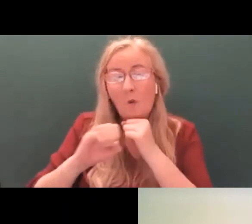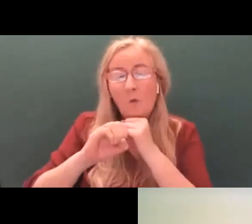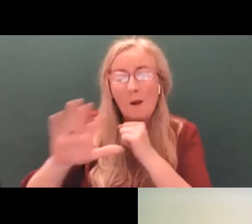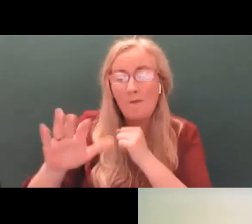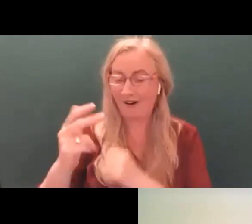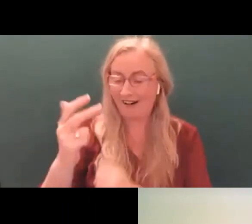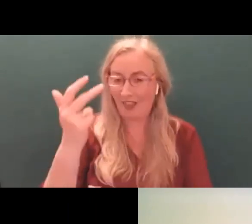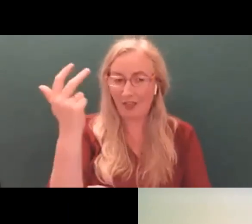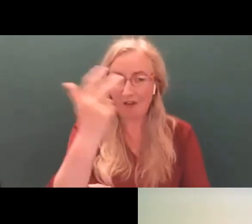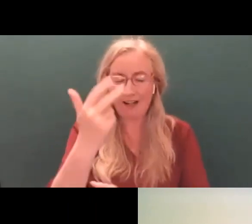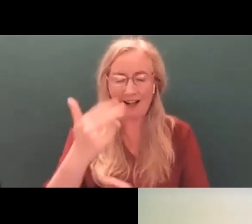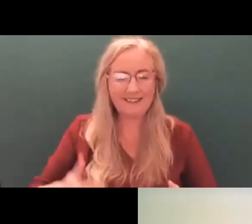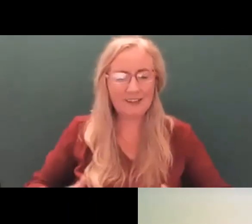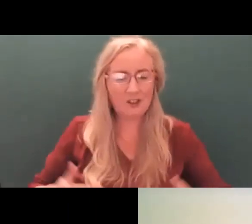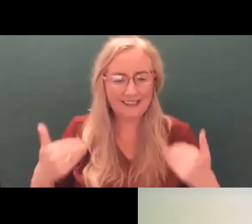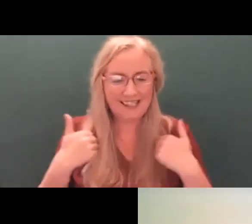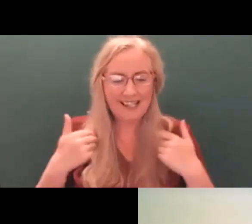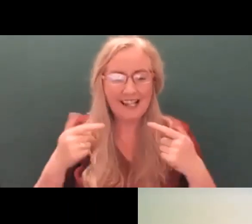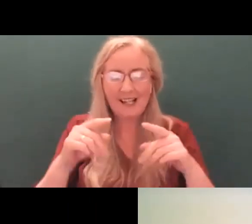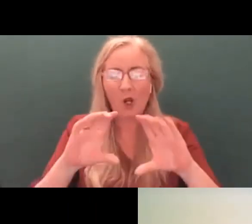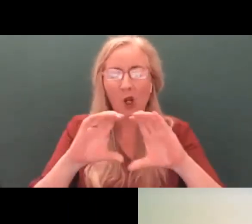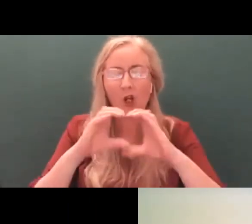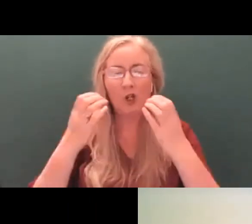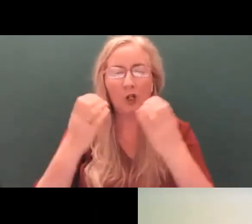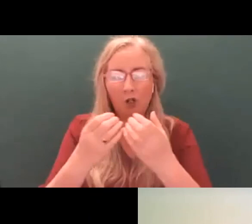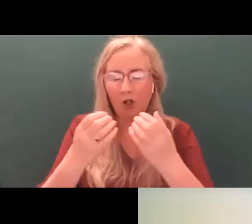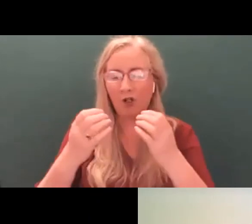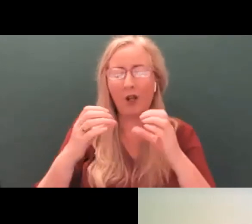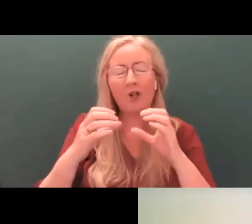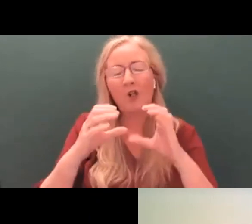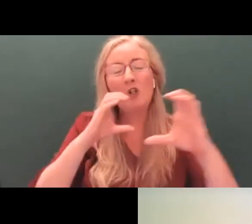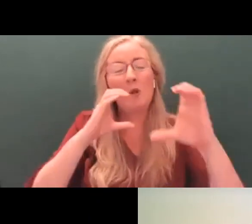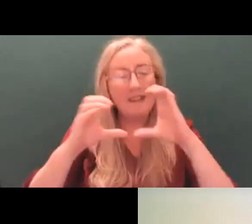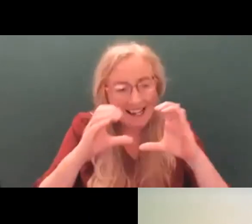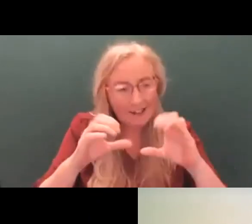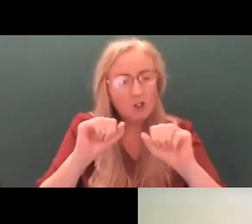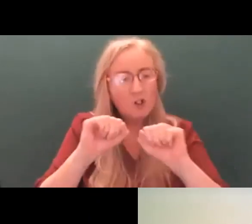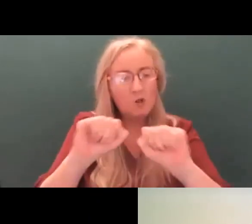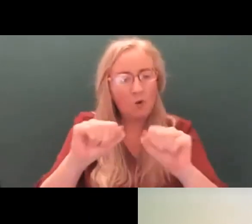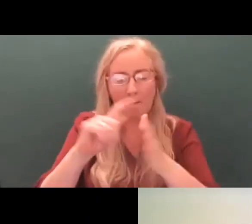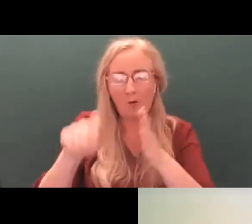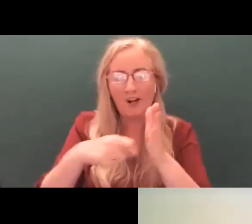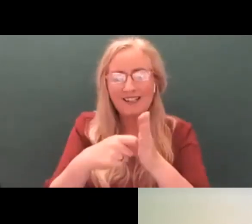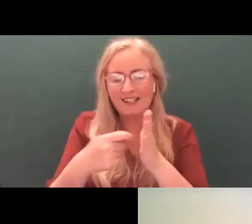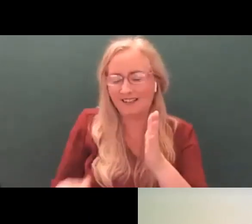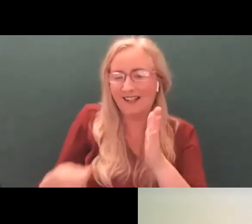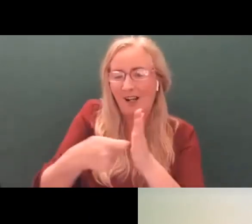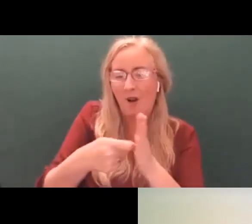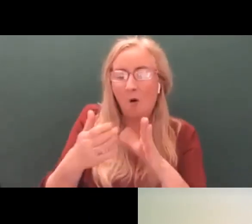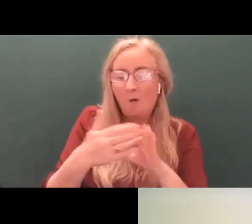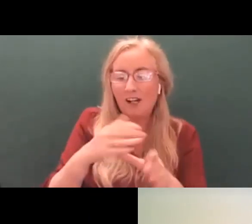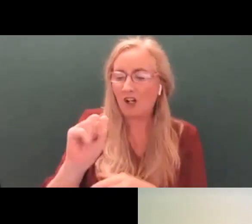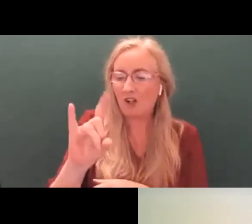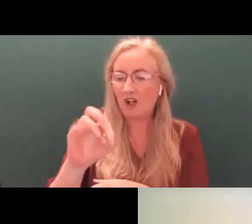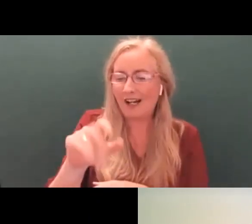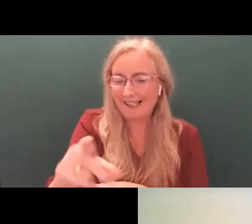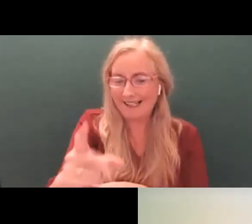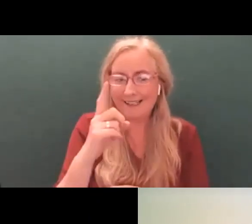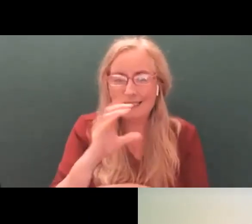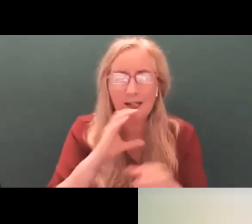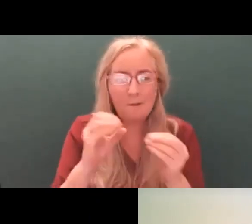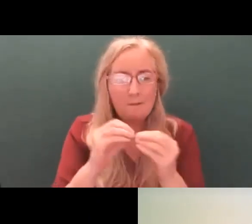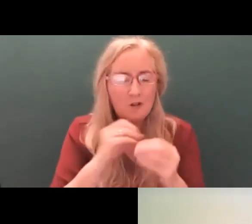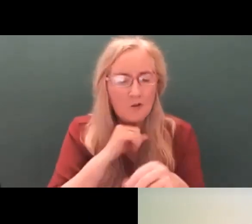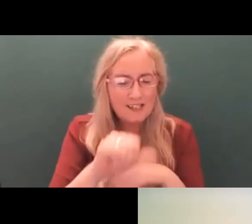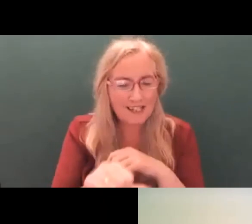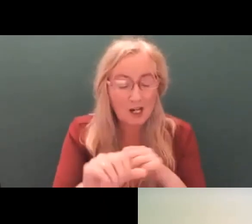3 p.m. today, and it's on communicating your project. So it'll really complement what Shirley has covered there today. We'll be looking